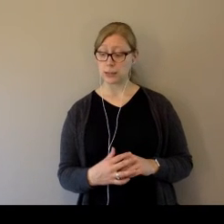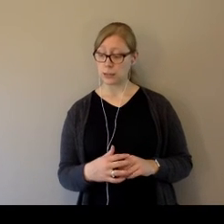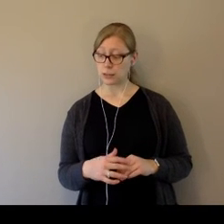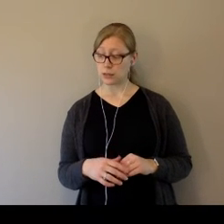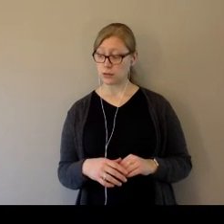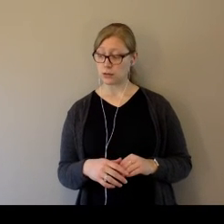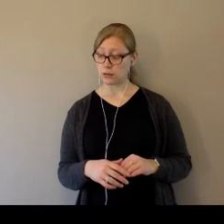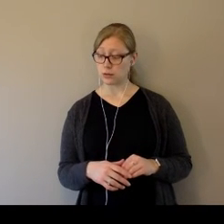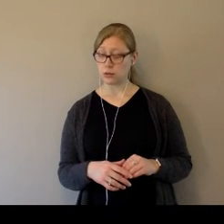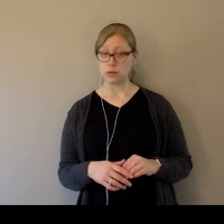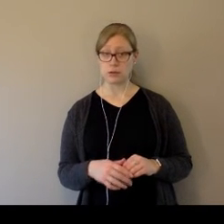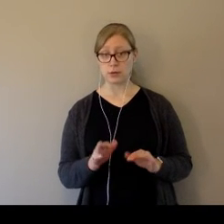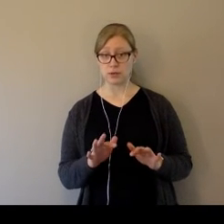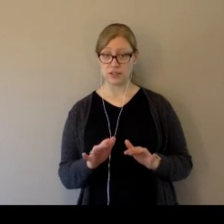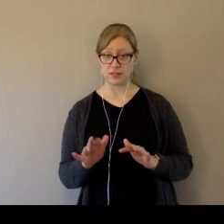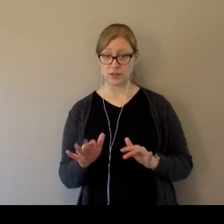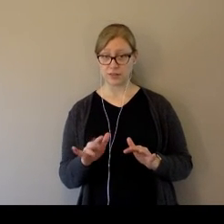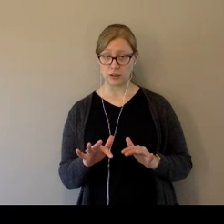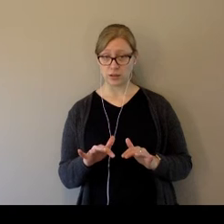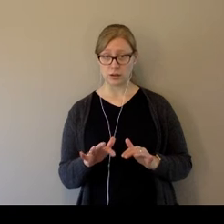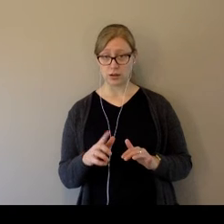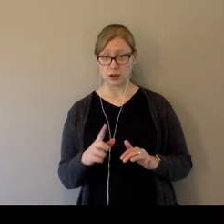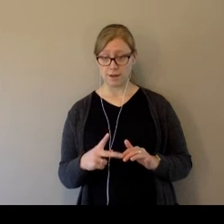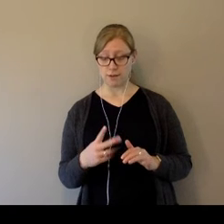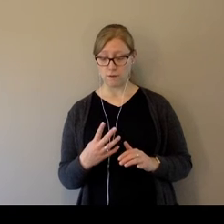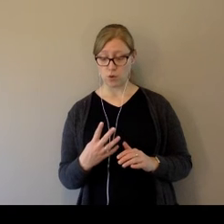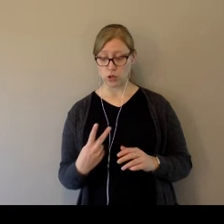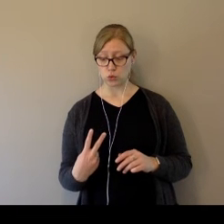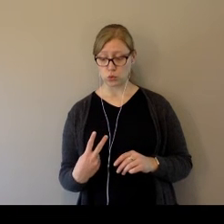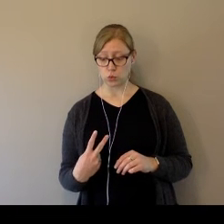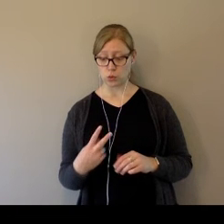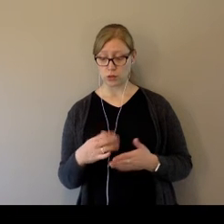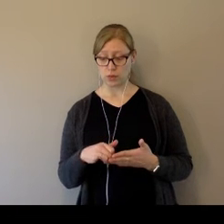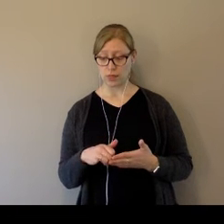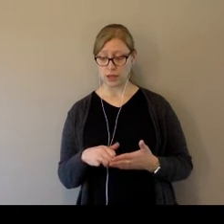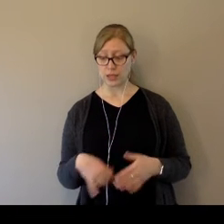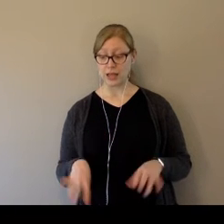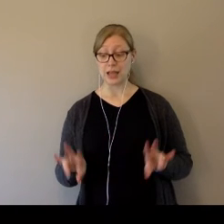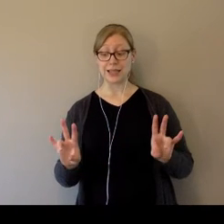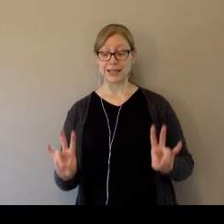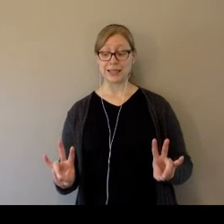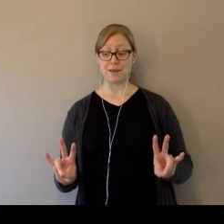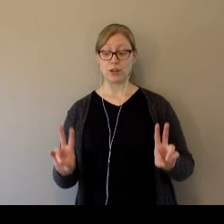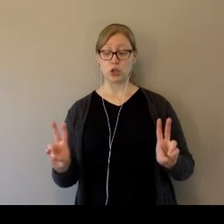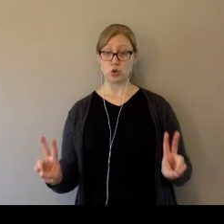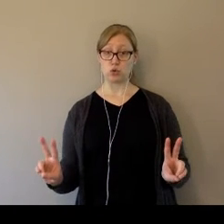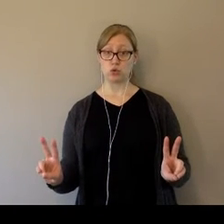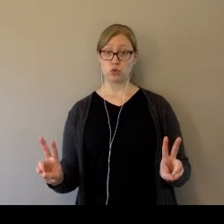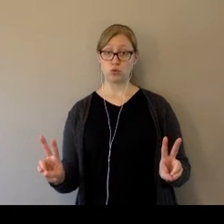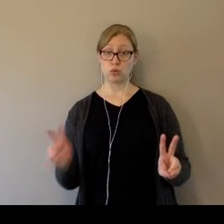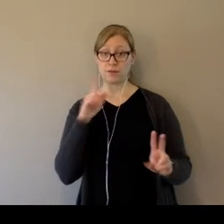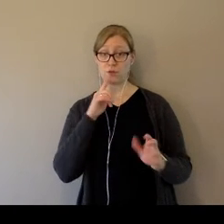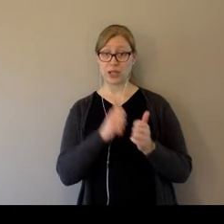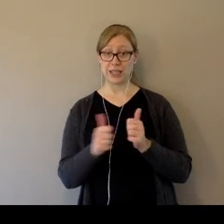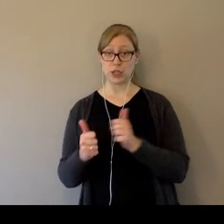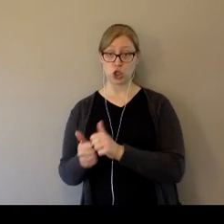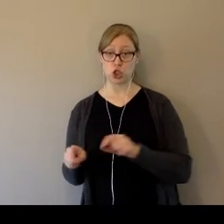of 40 is 20, half of 4 is 2, so that's 72 degrees for each of these.